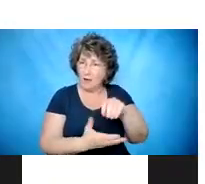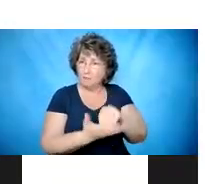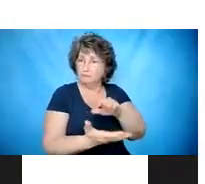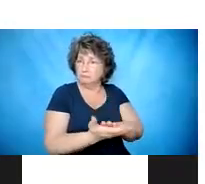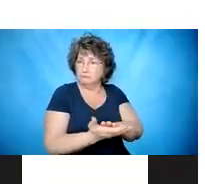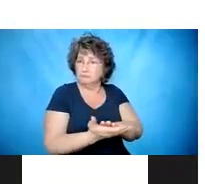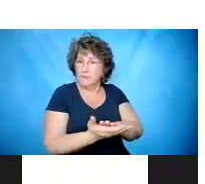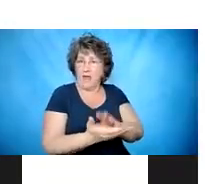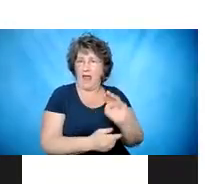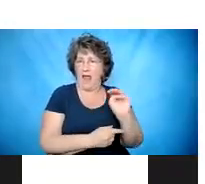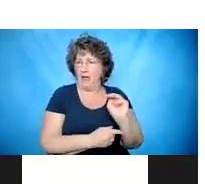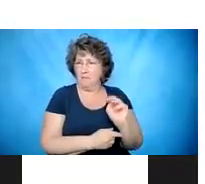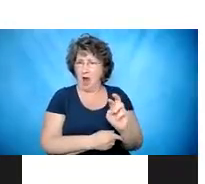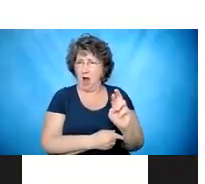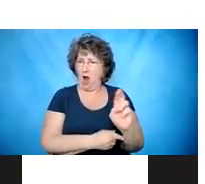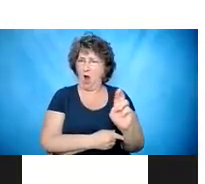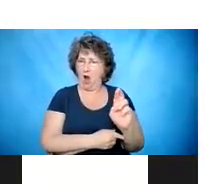MR, their